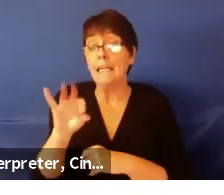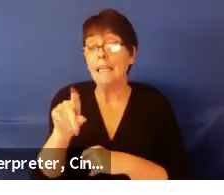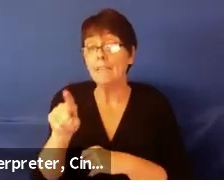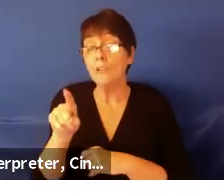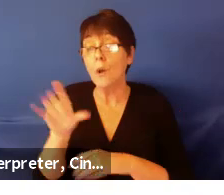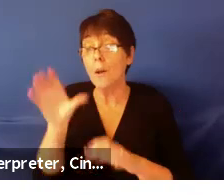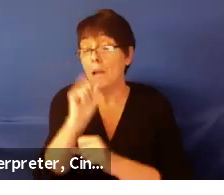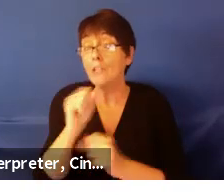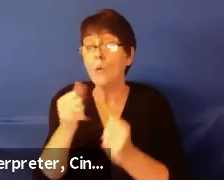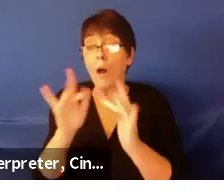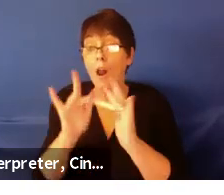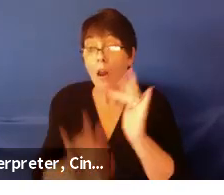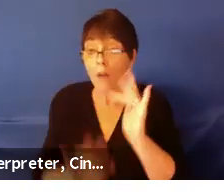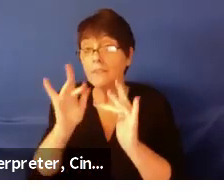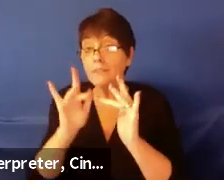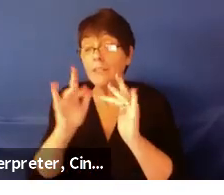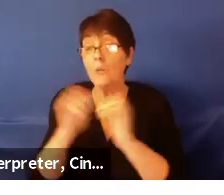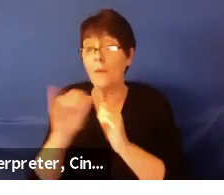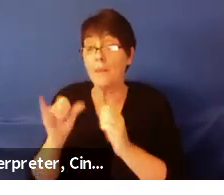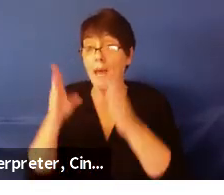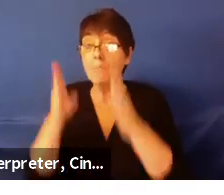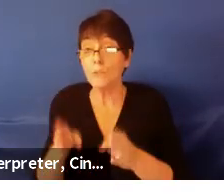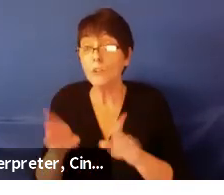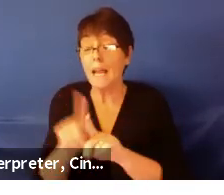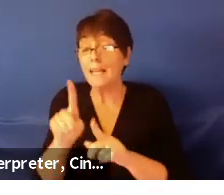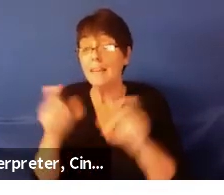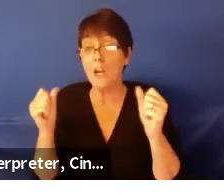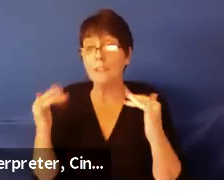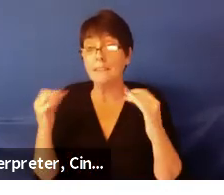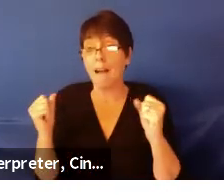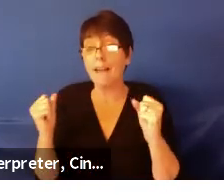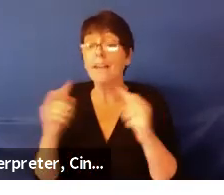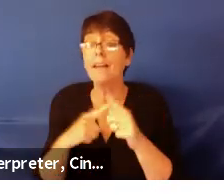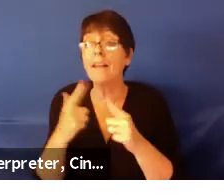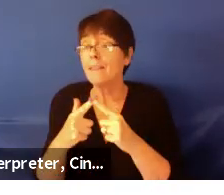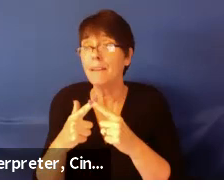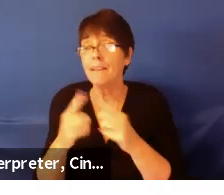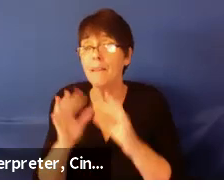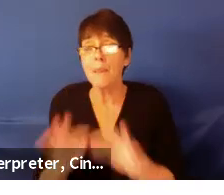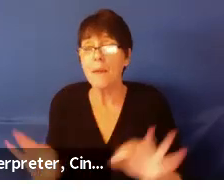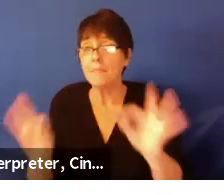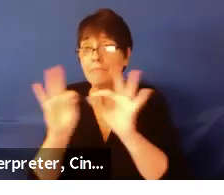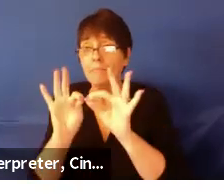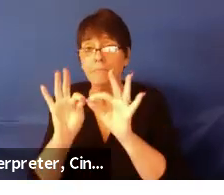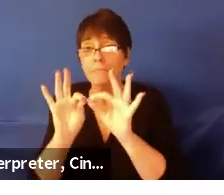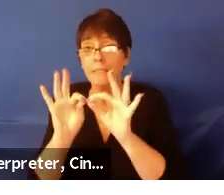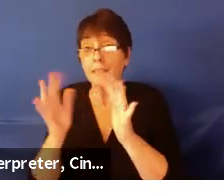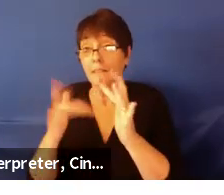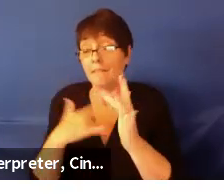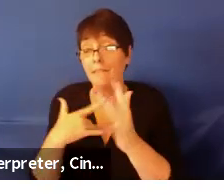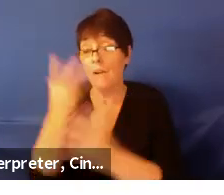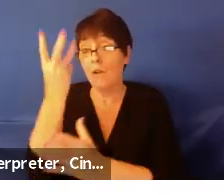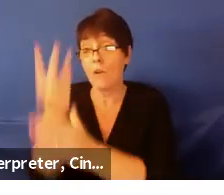a connection with that person as they're signing, the meaning might get somewhat